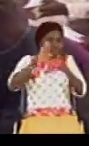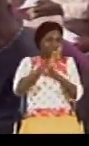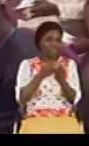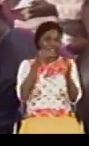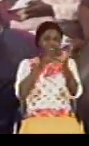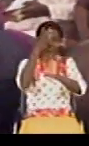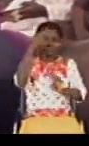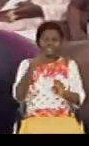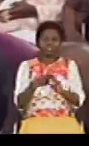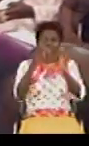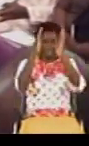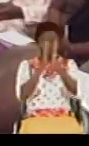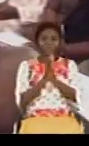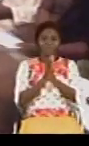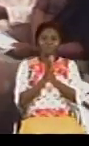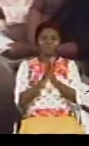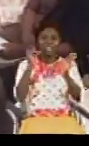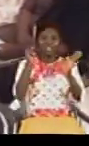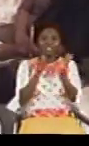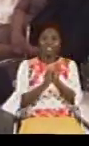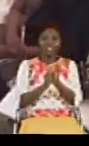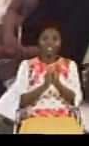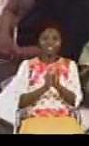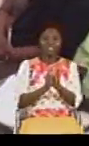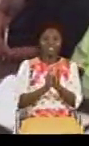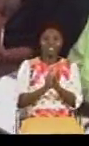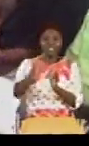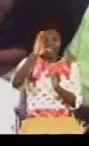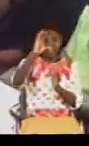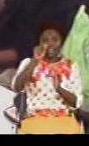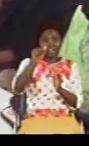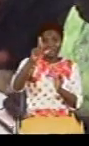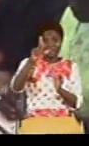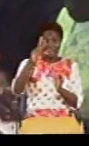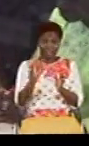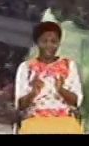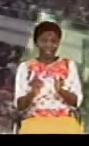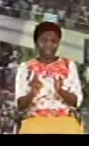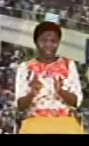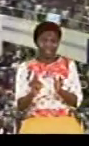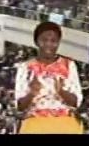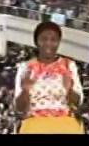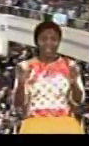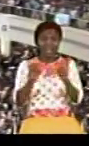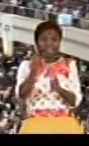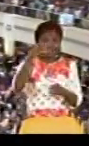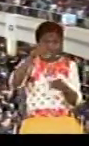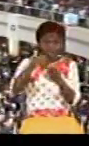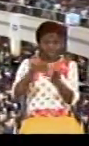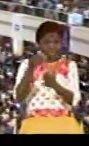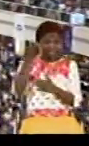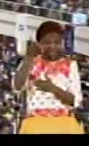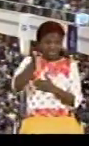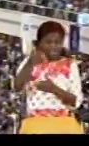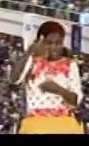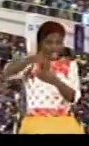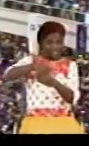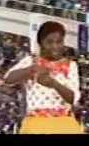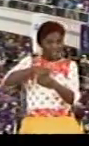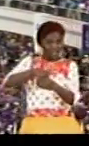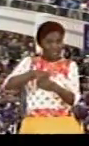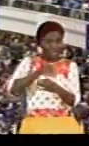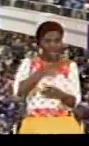That card, put it in now. And then as you put it in, I thought money